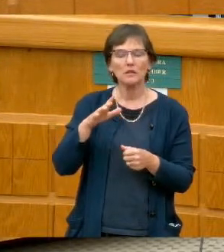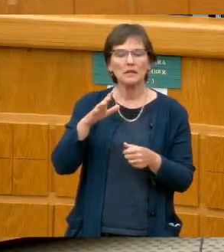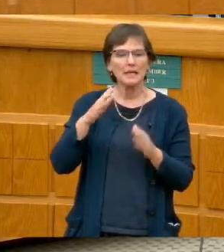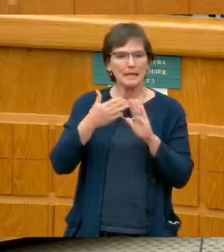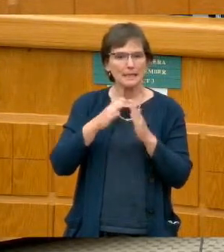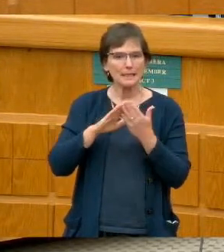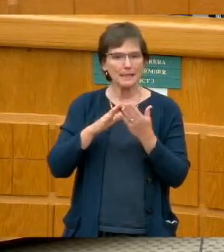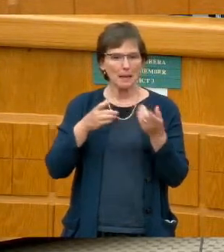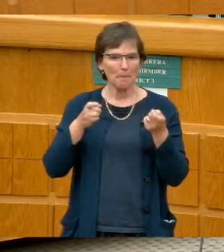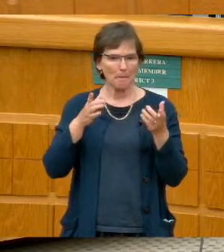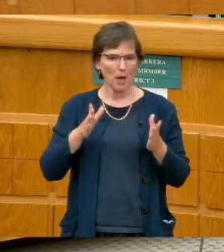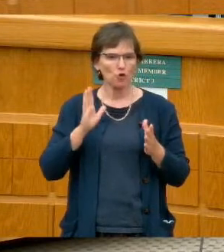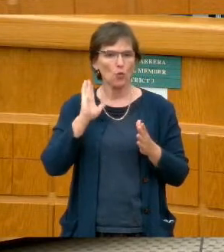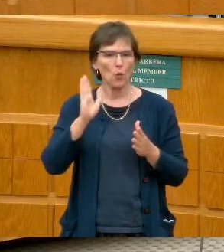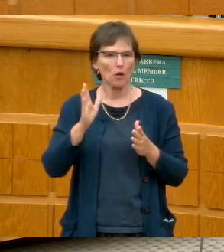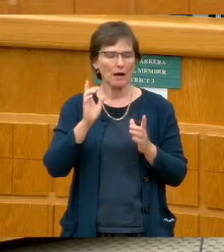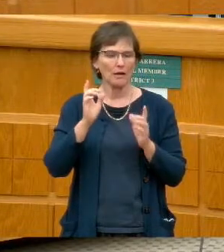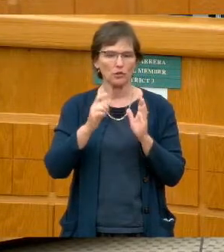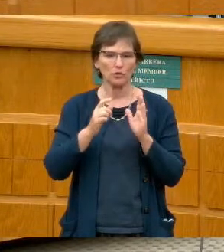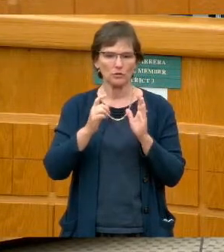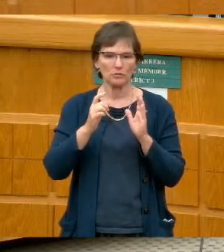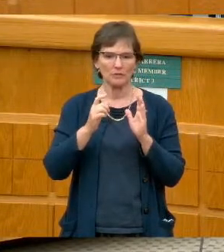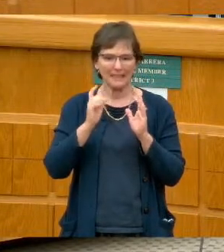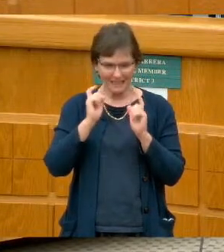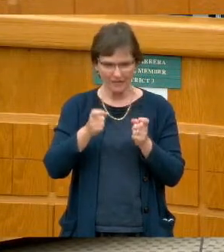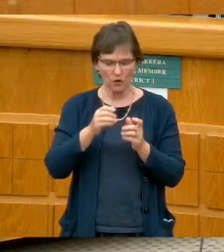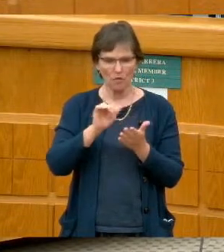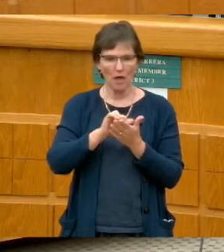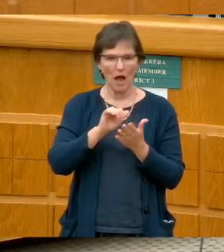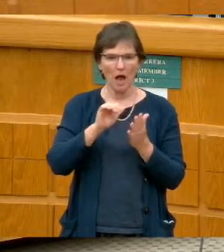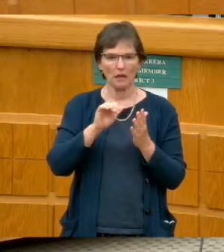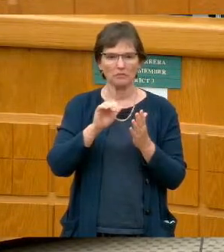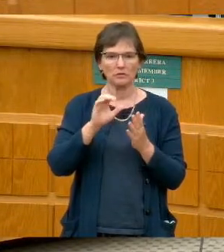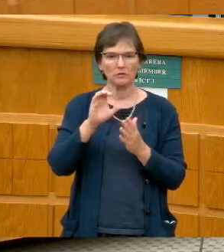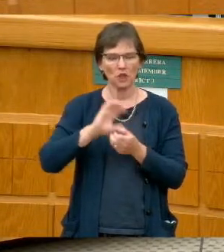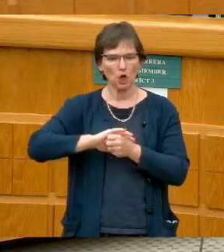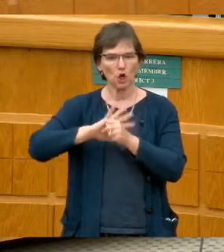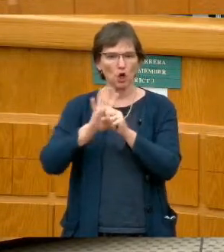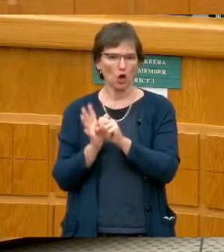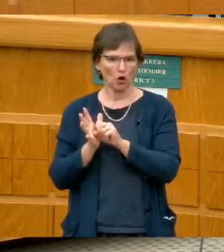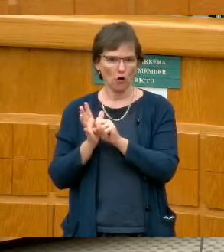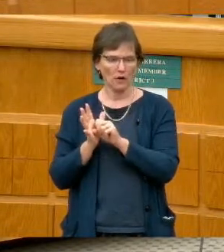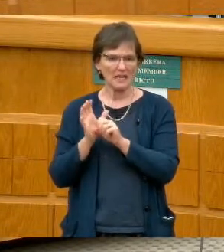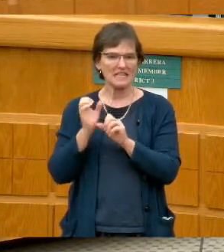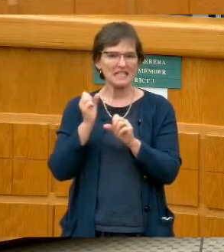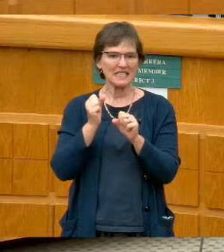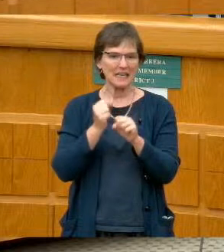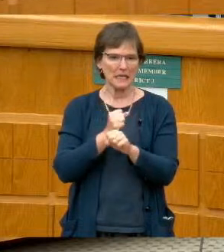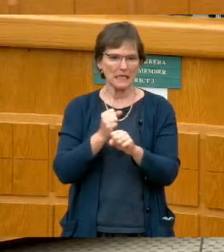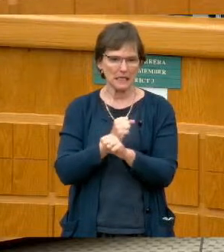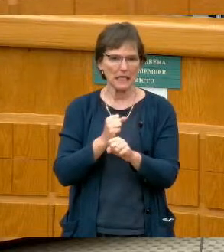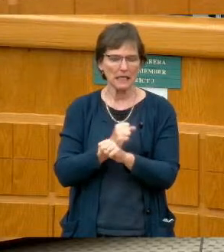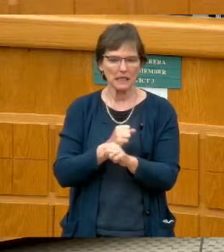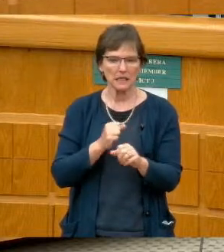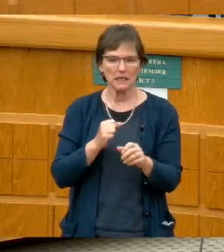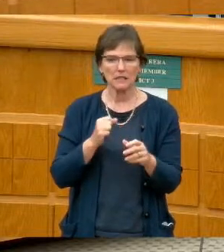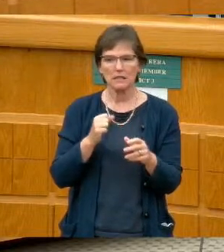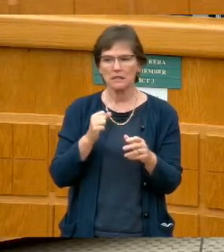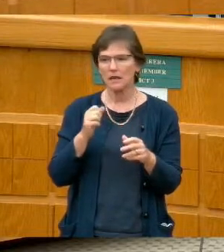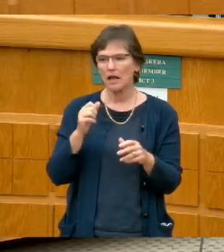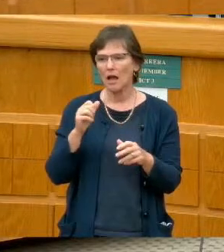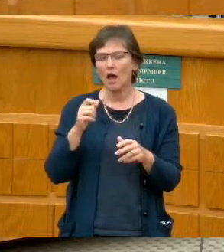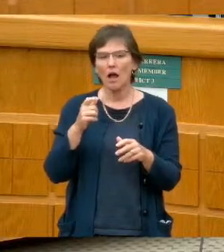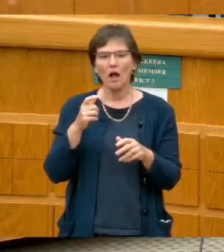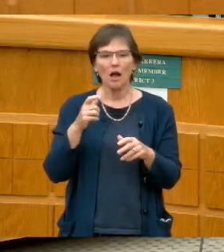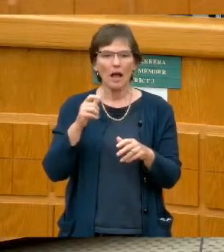COVID statistics and numbers, and Annette Rodriguez will come and give you some additional information from the Health